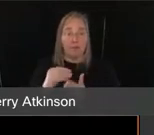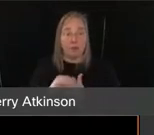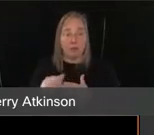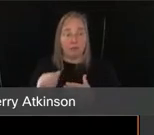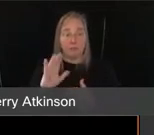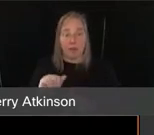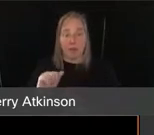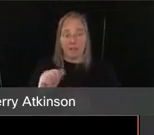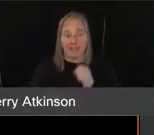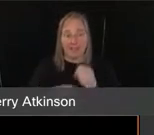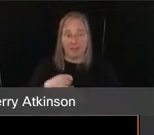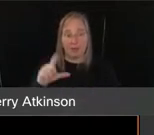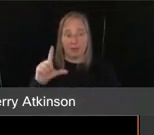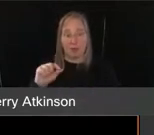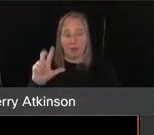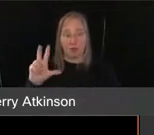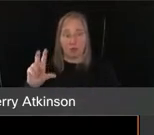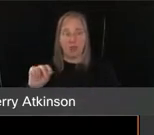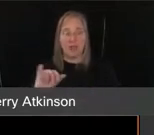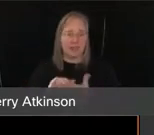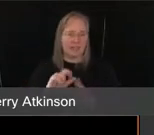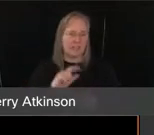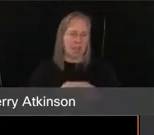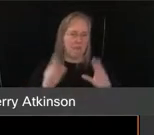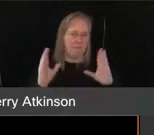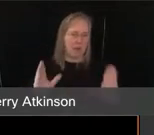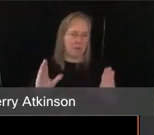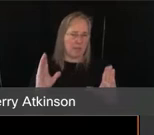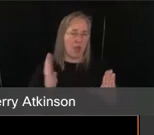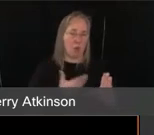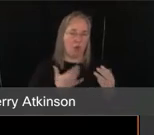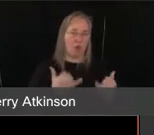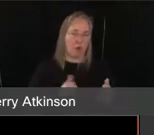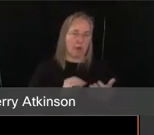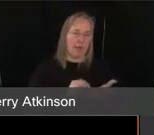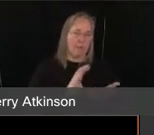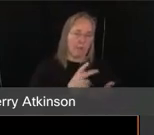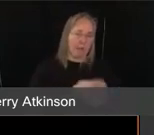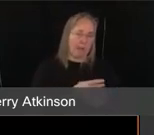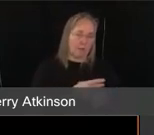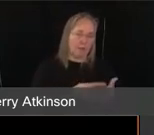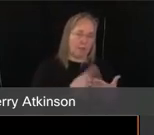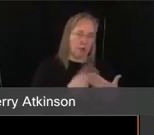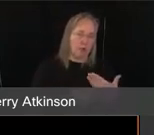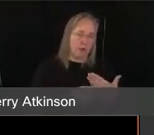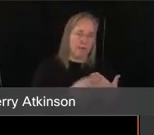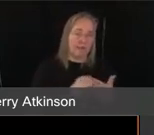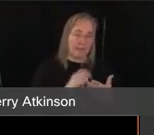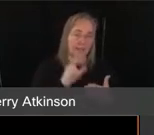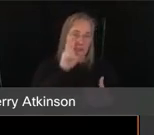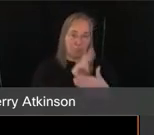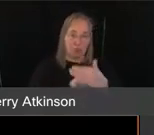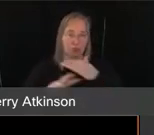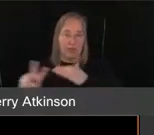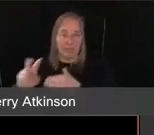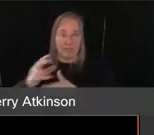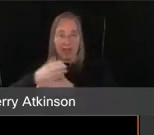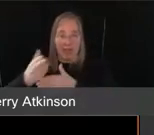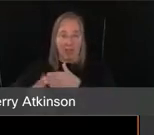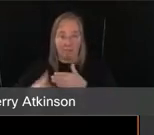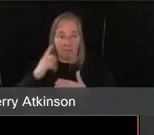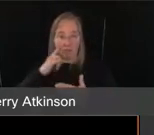of the time frame in which our current capital maintenance program, that's the projected end for